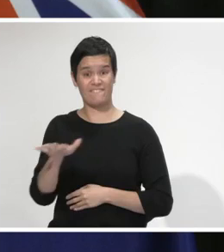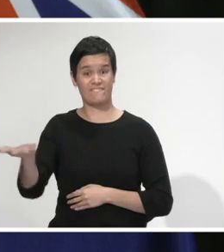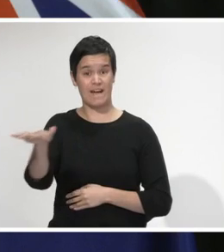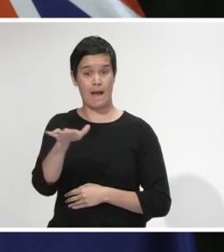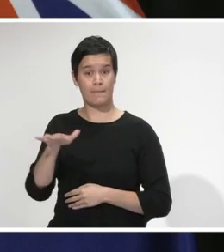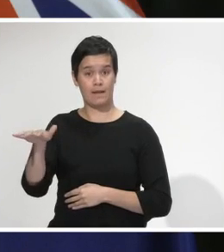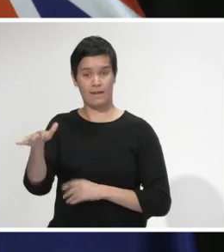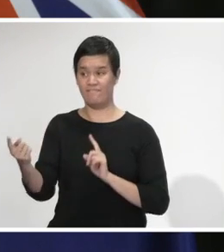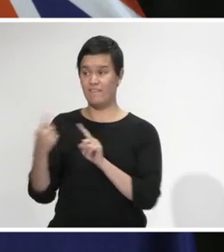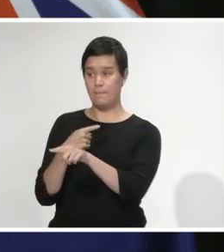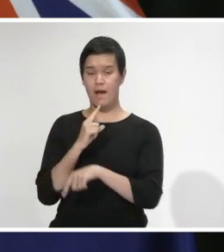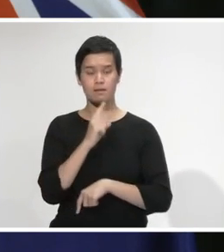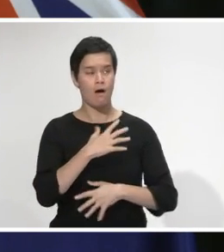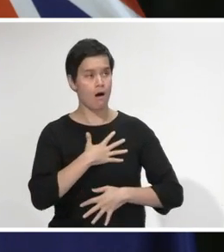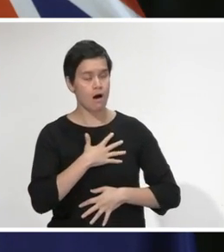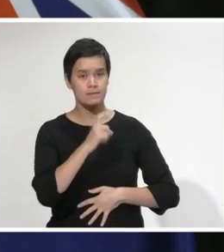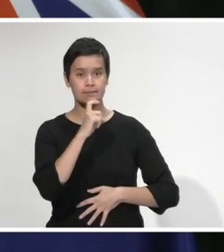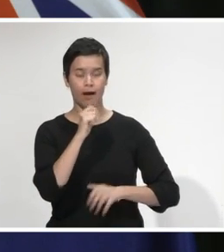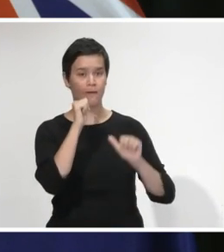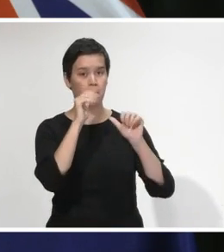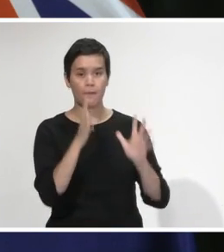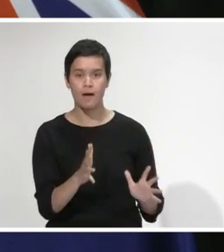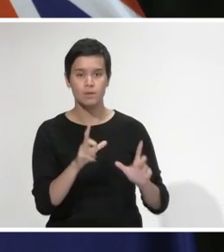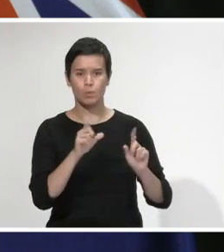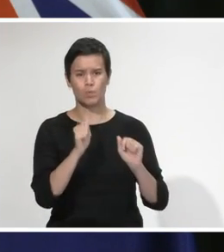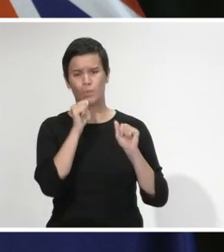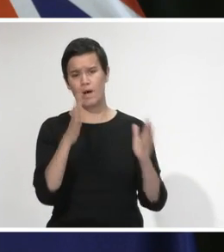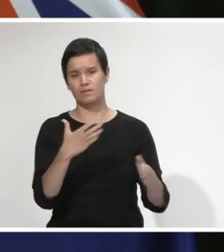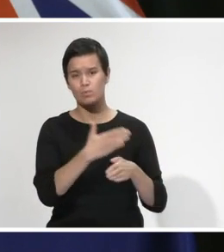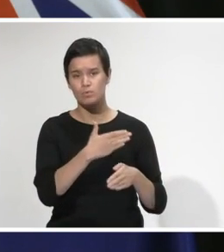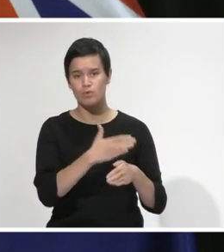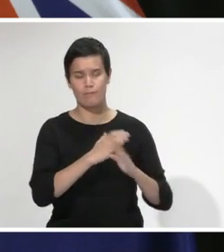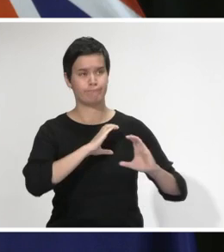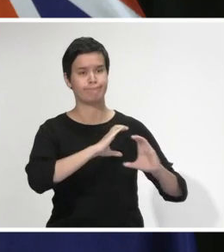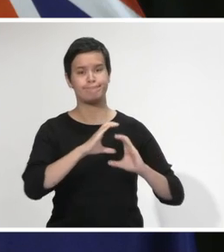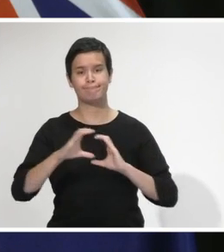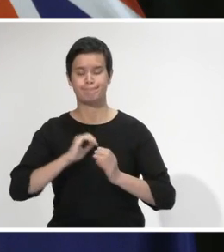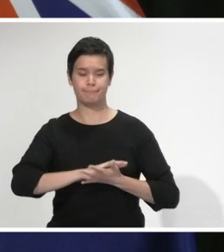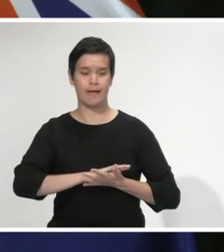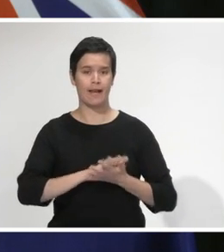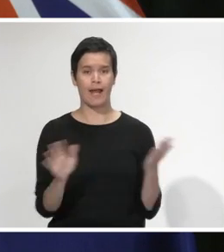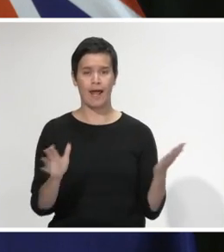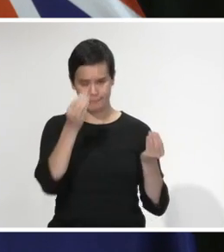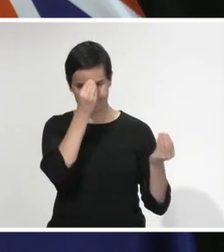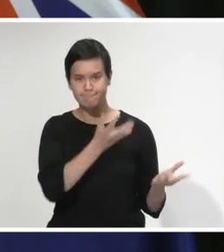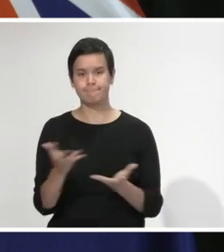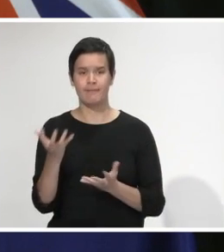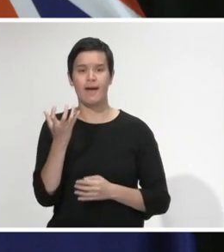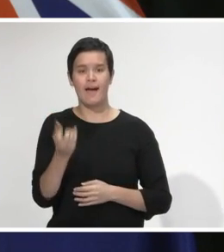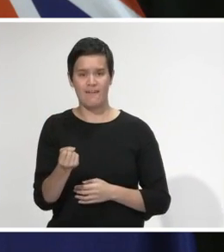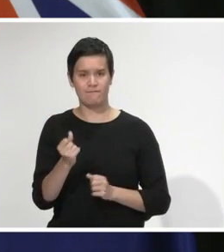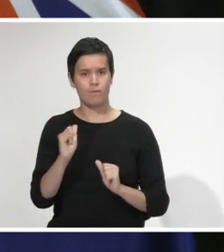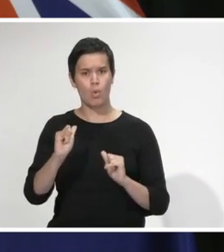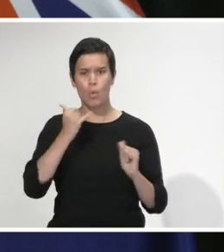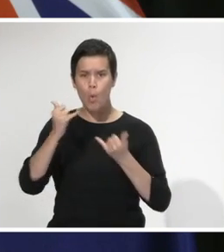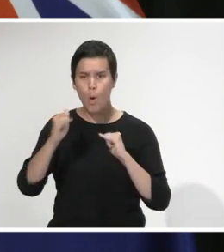staff, quoting, "They are just amazing, doing an incredible job. The communication with us was superb. We had lots of calls,